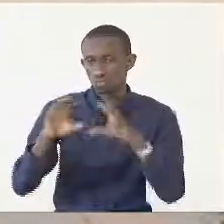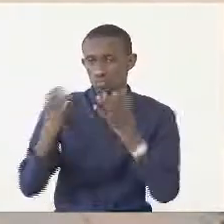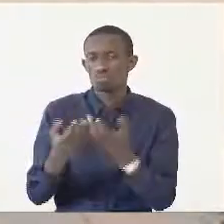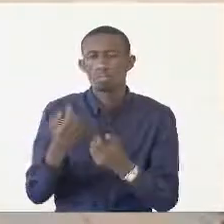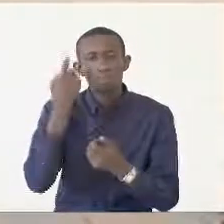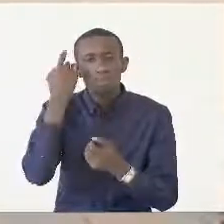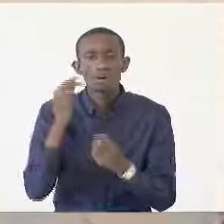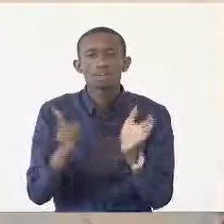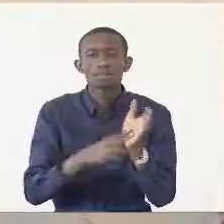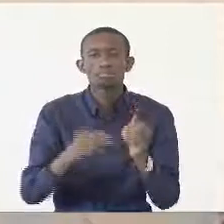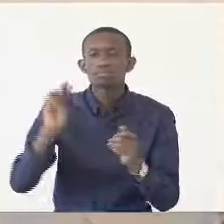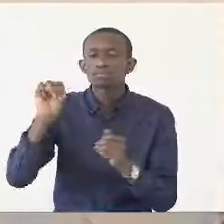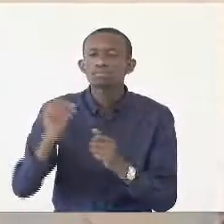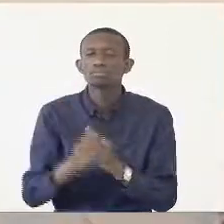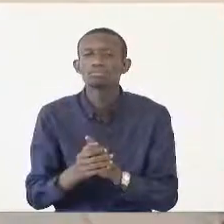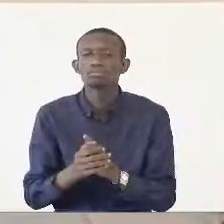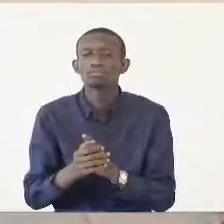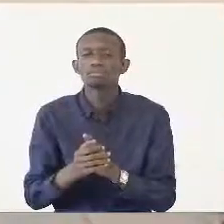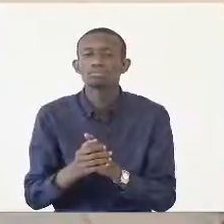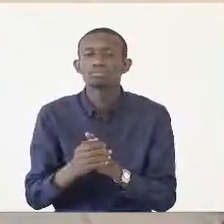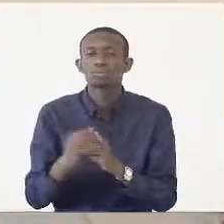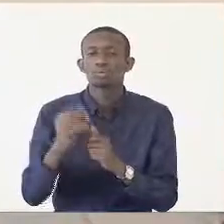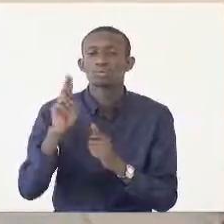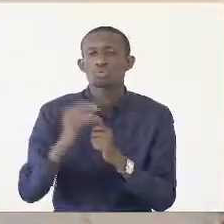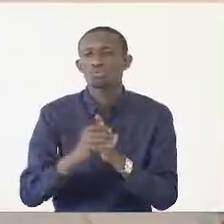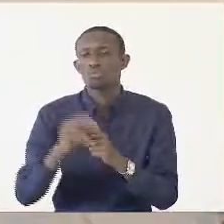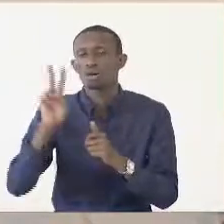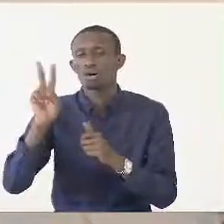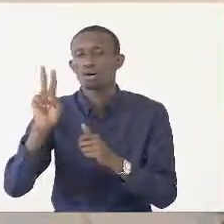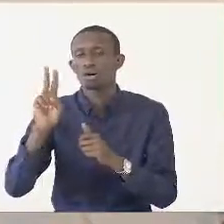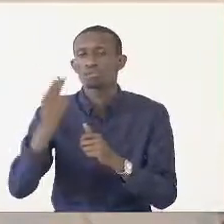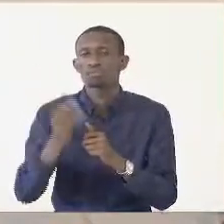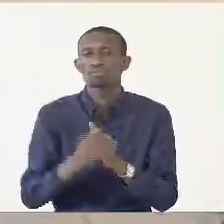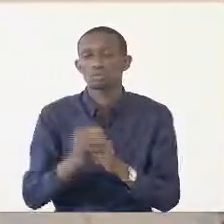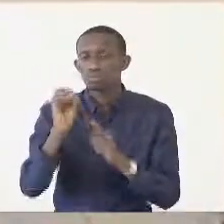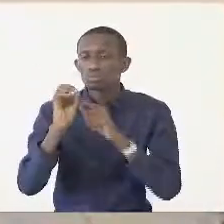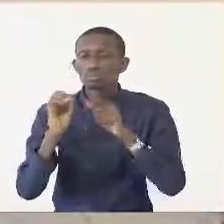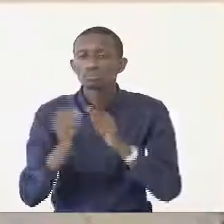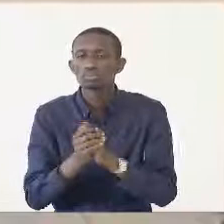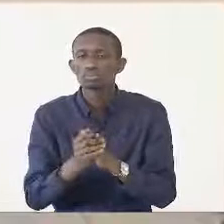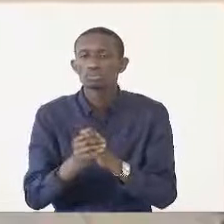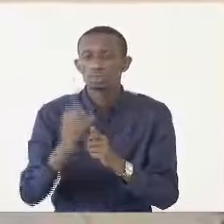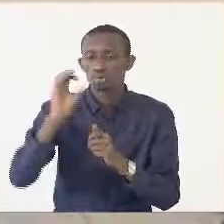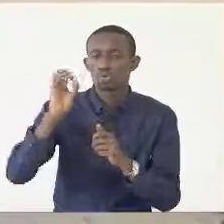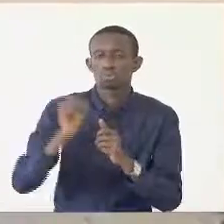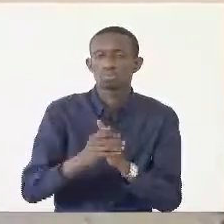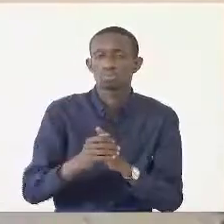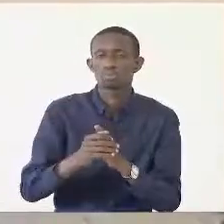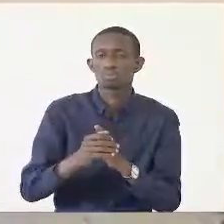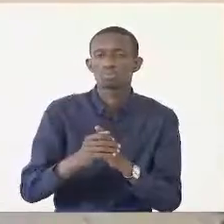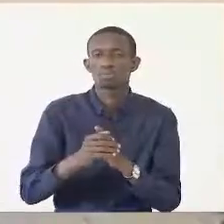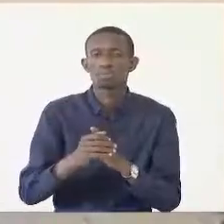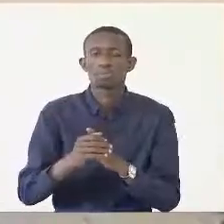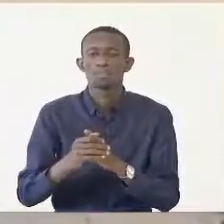the white bar, cosine of the angle taken by this white, which then plus mass of